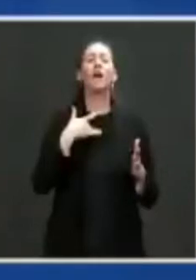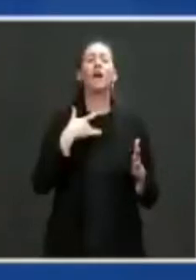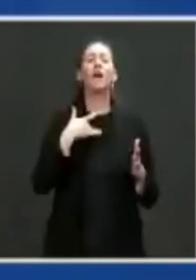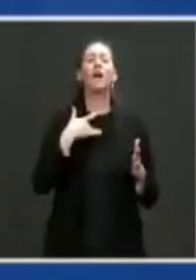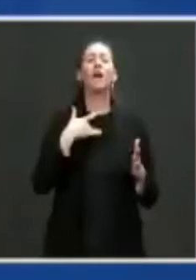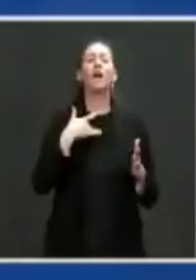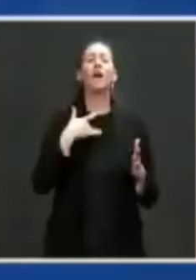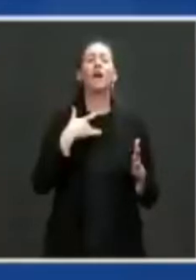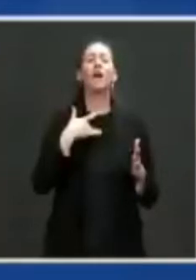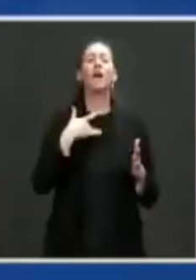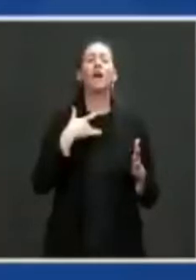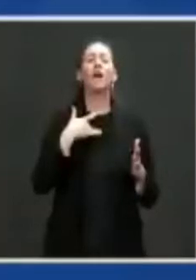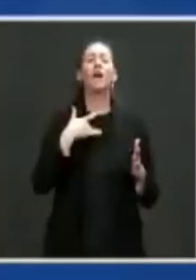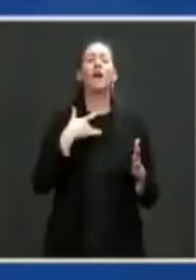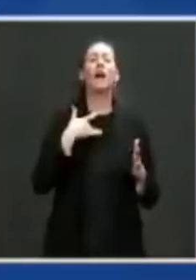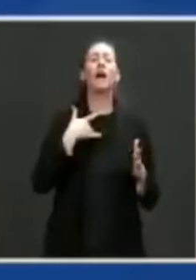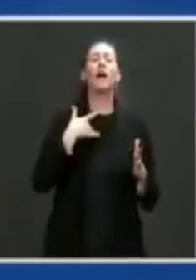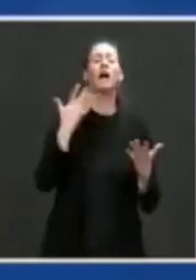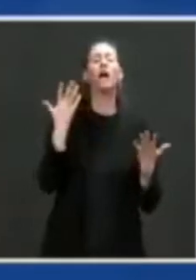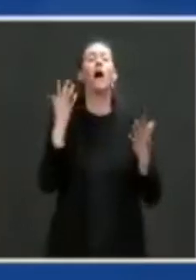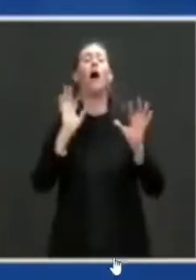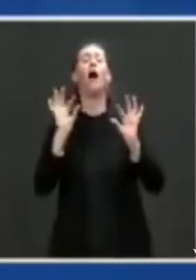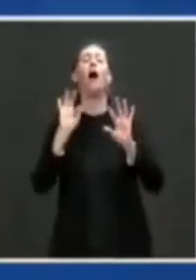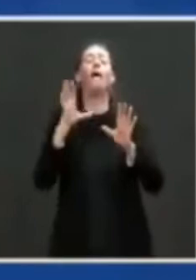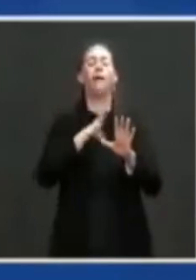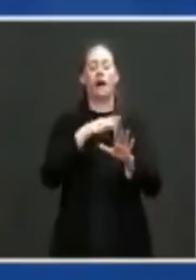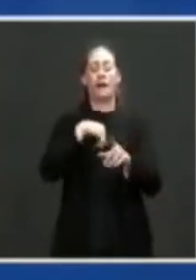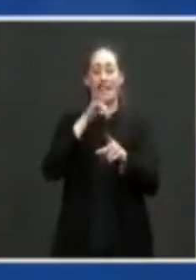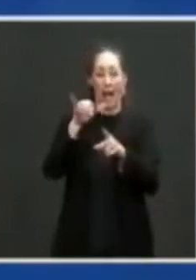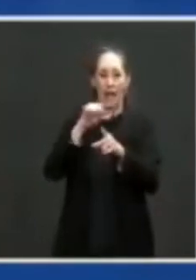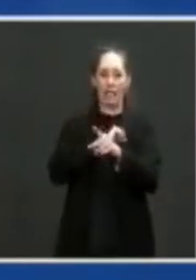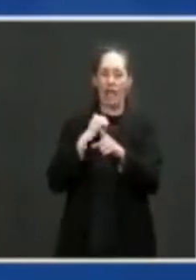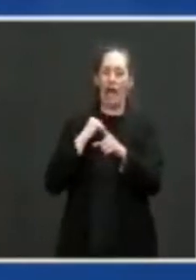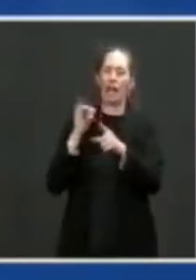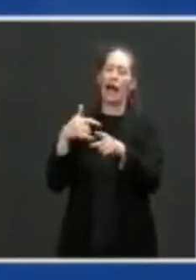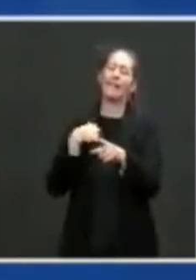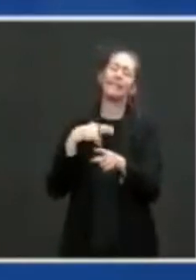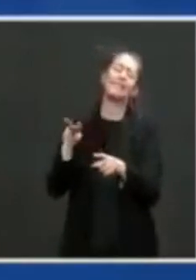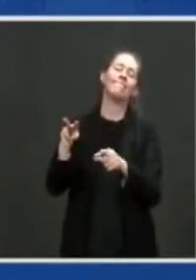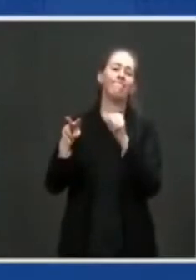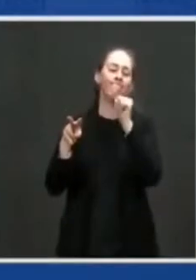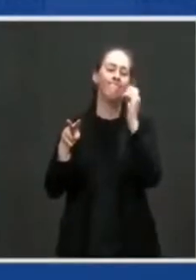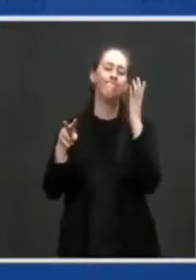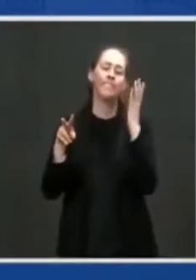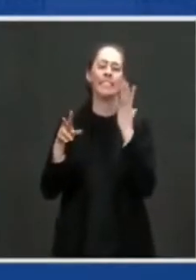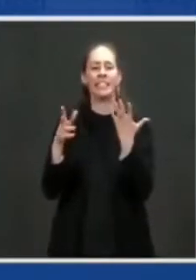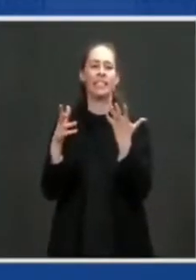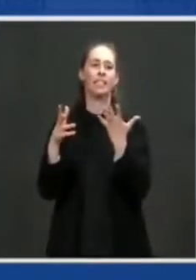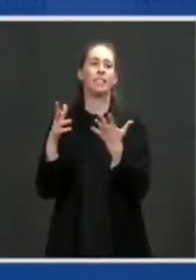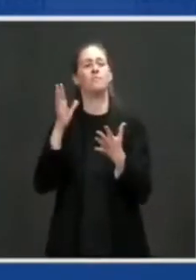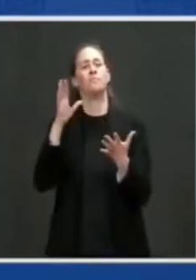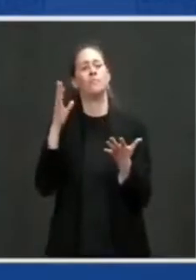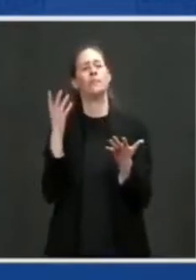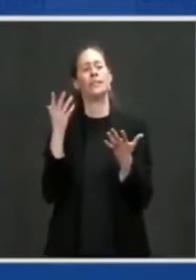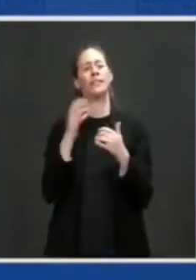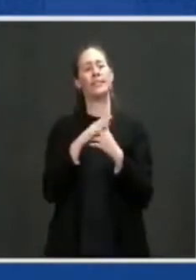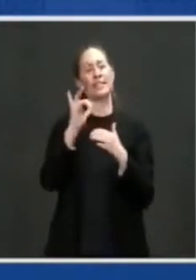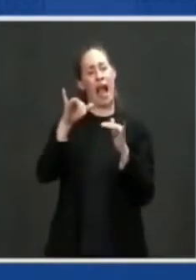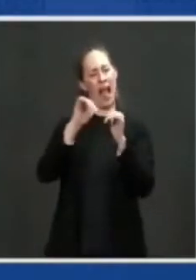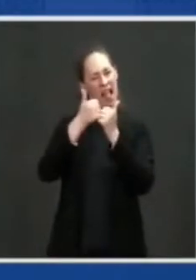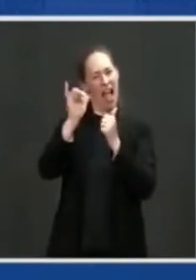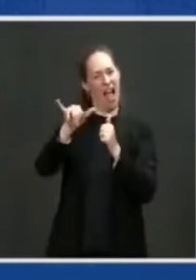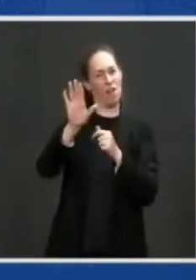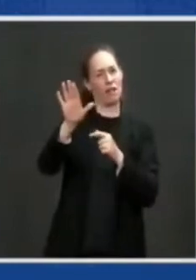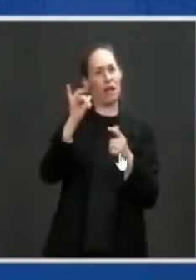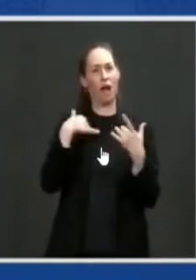his breakdown. So the best way to get something done, if it holds near and dear to you, that